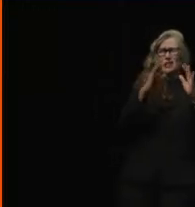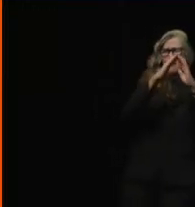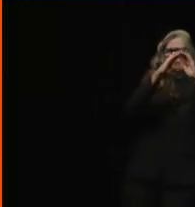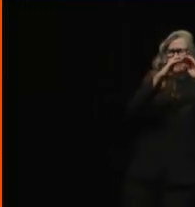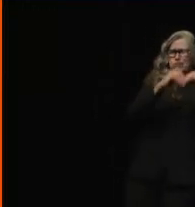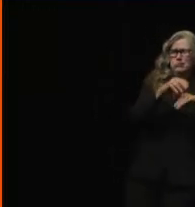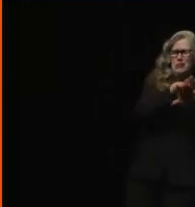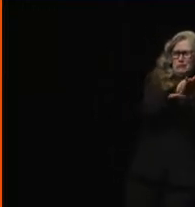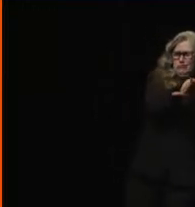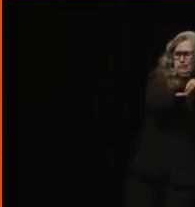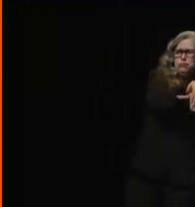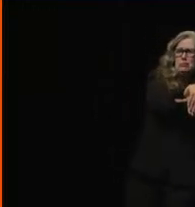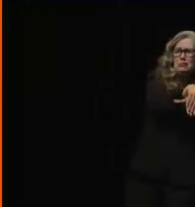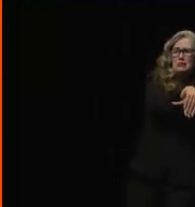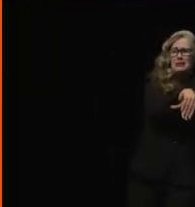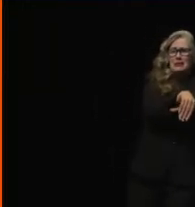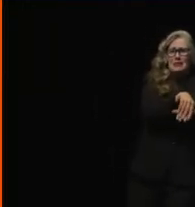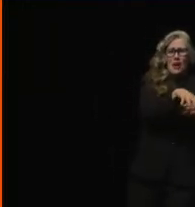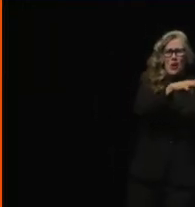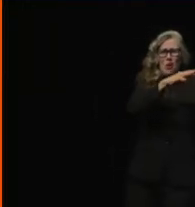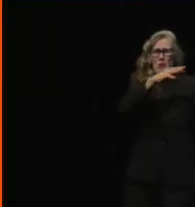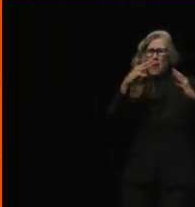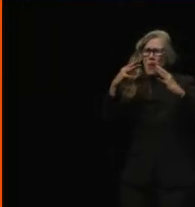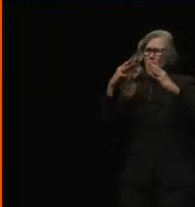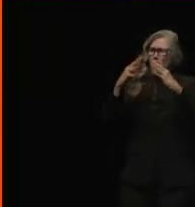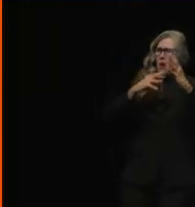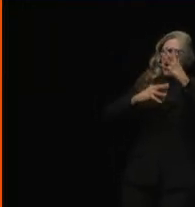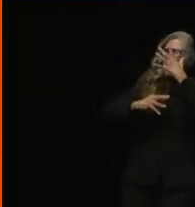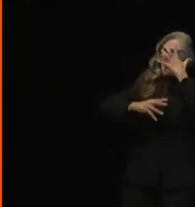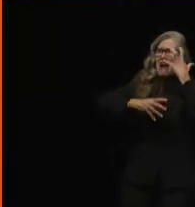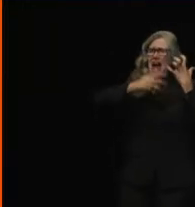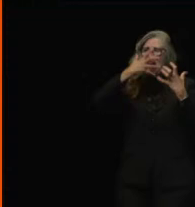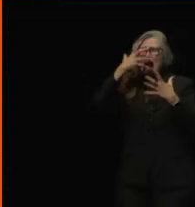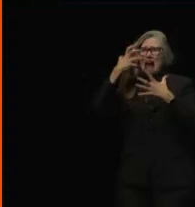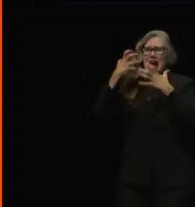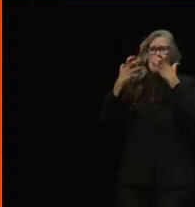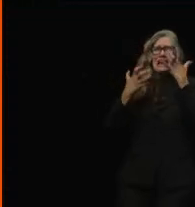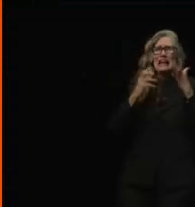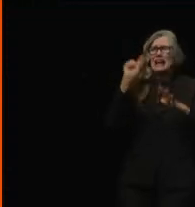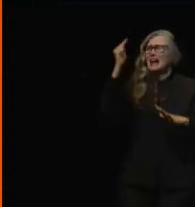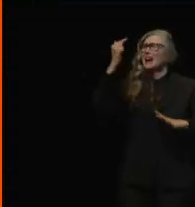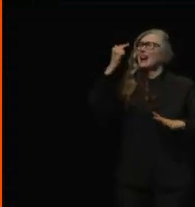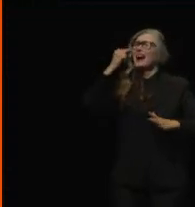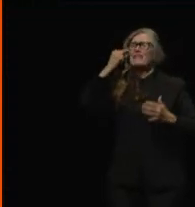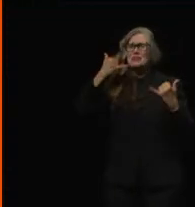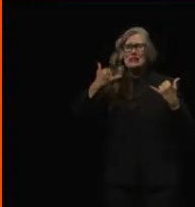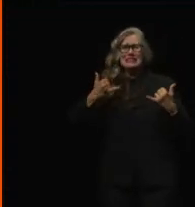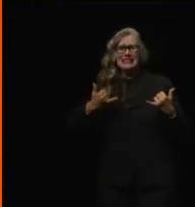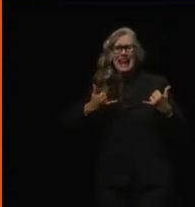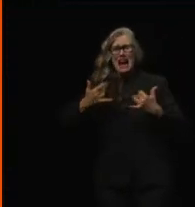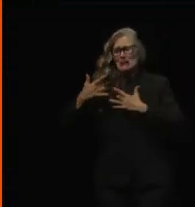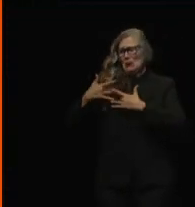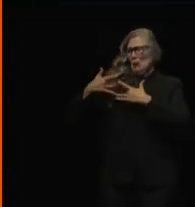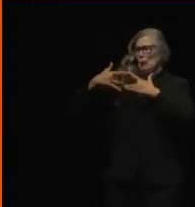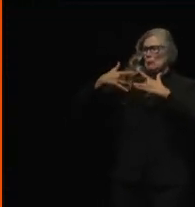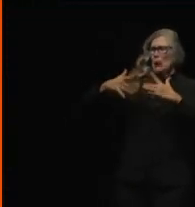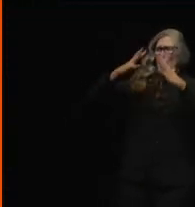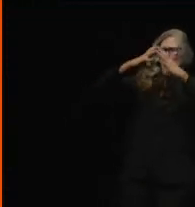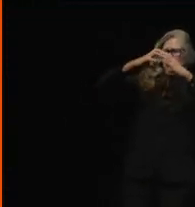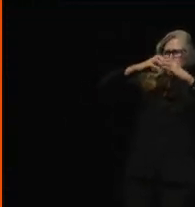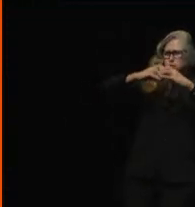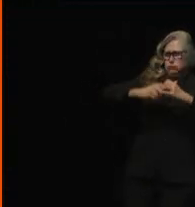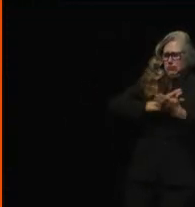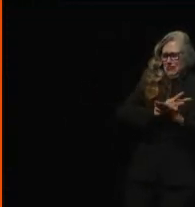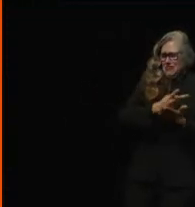war and anger burns the fabric of our state, sends a message to